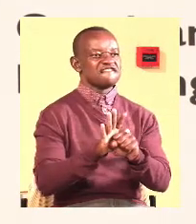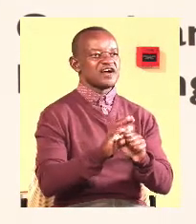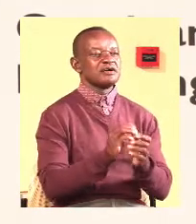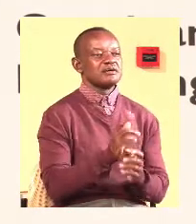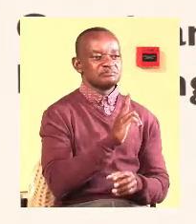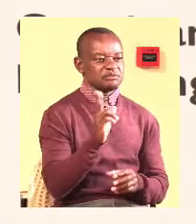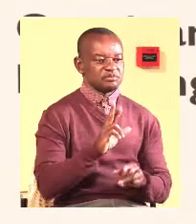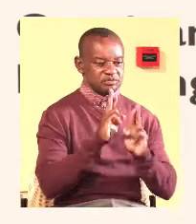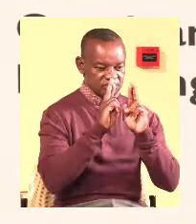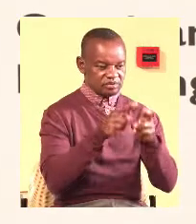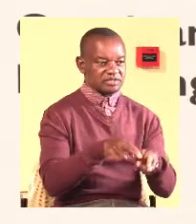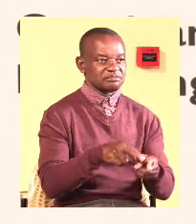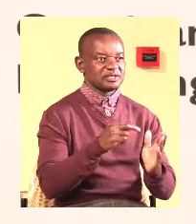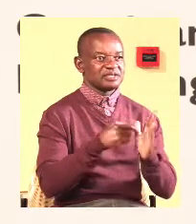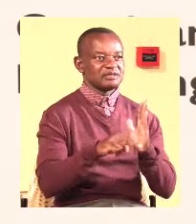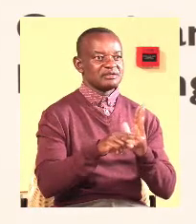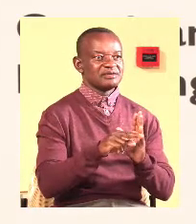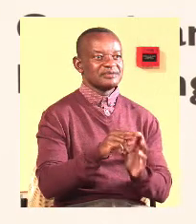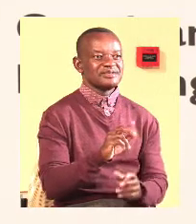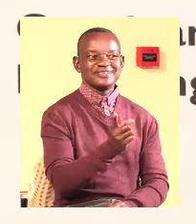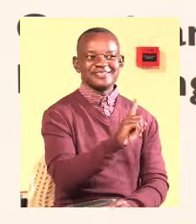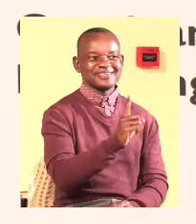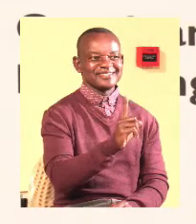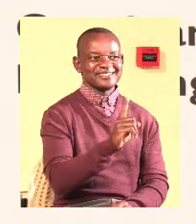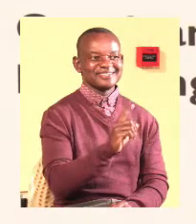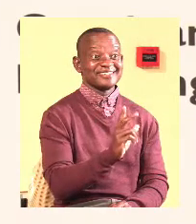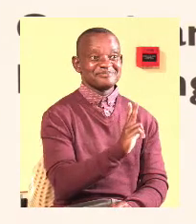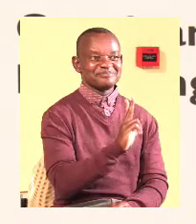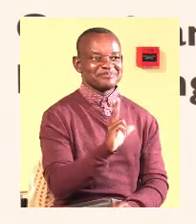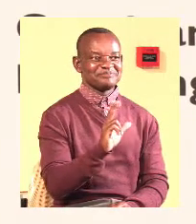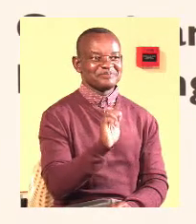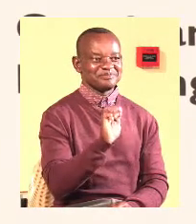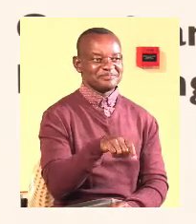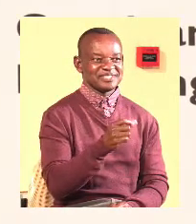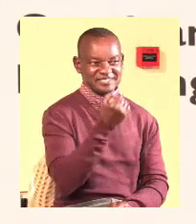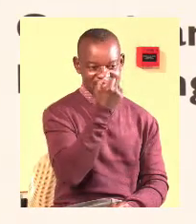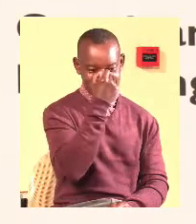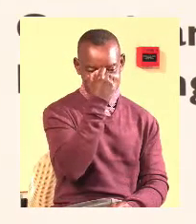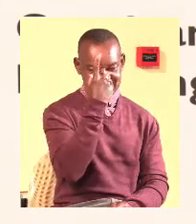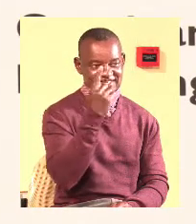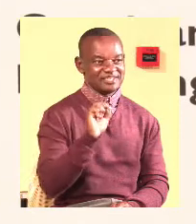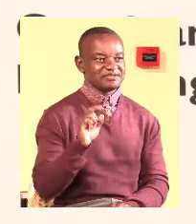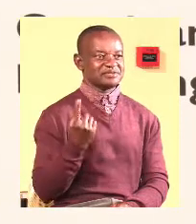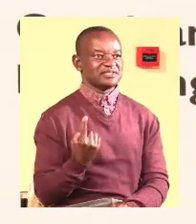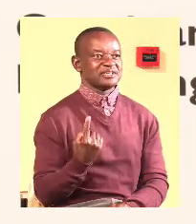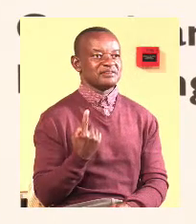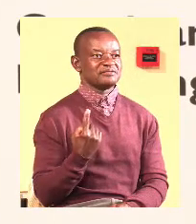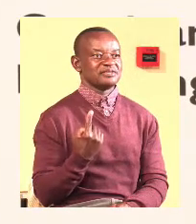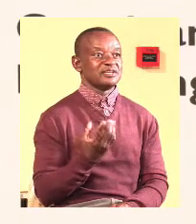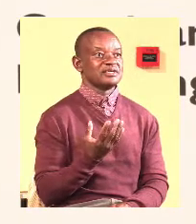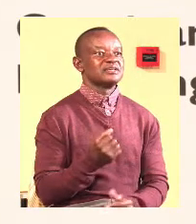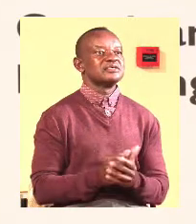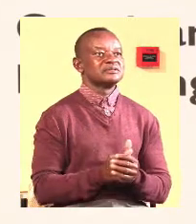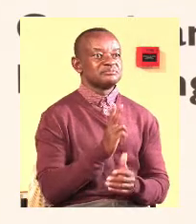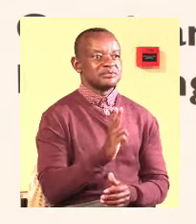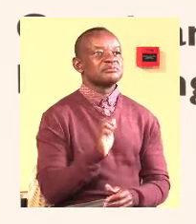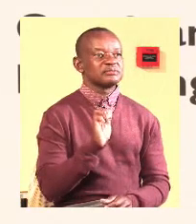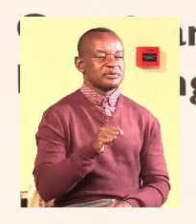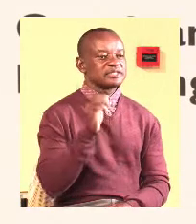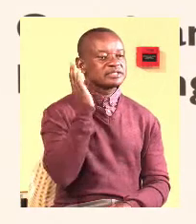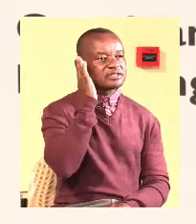thereof, and also just to understand why do we have to behave in a certain way. Why is it that